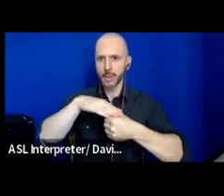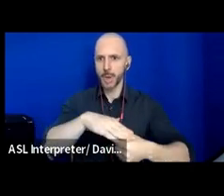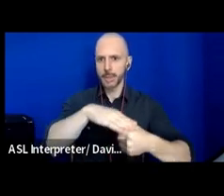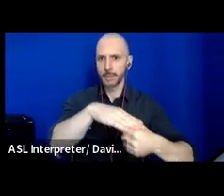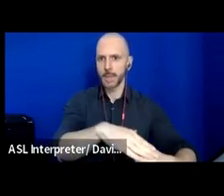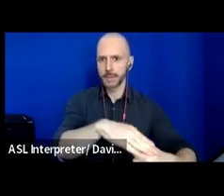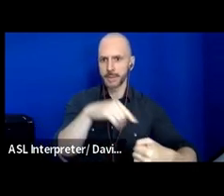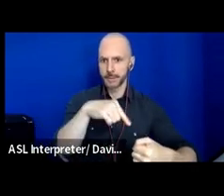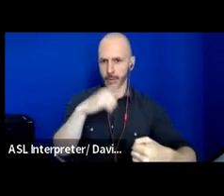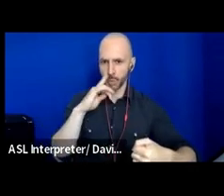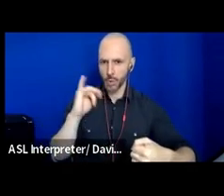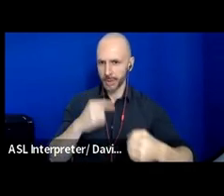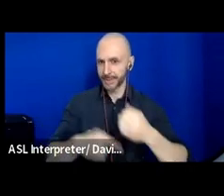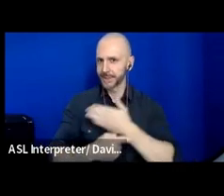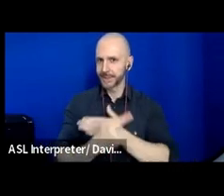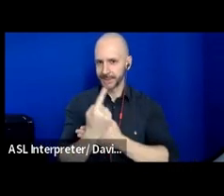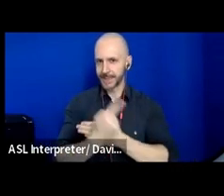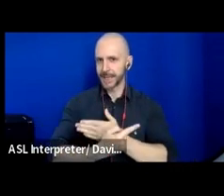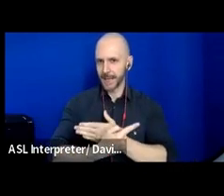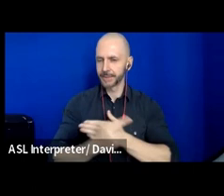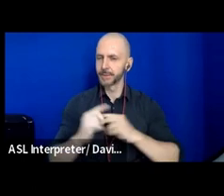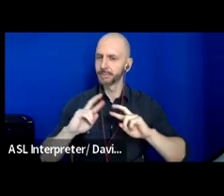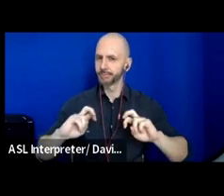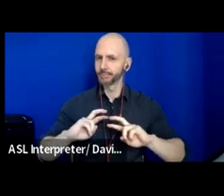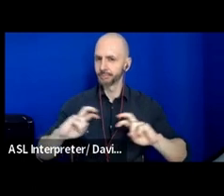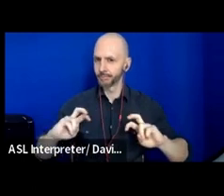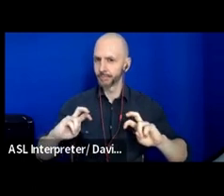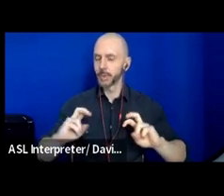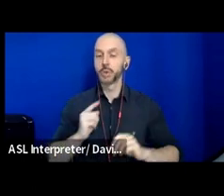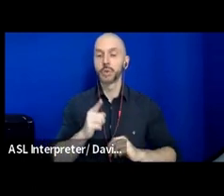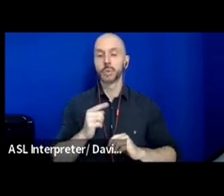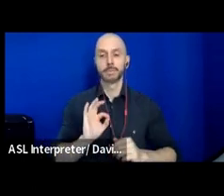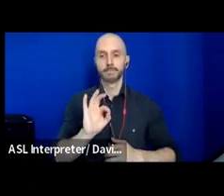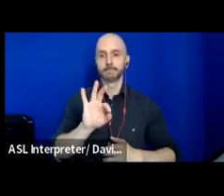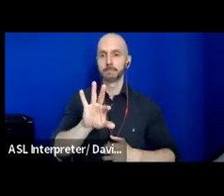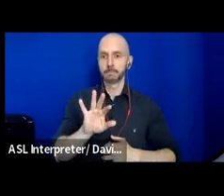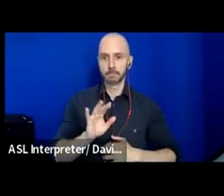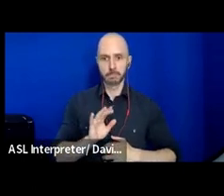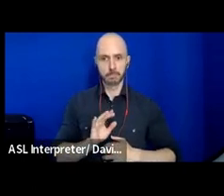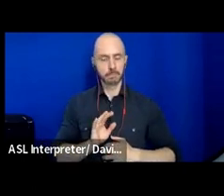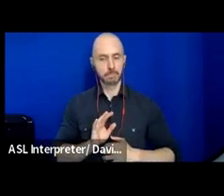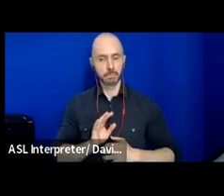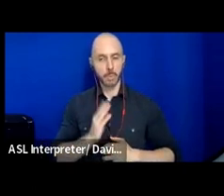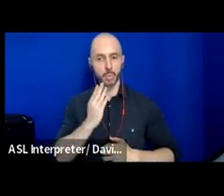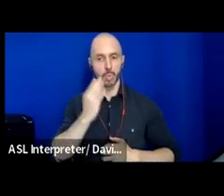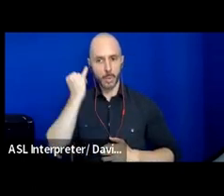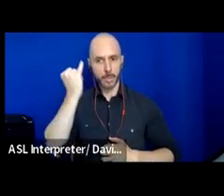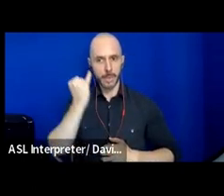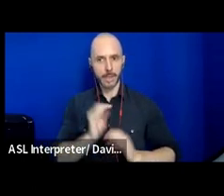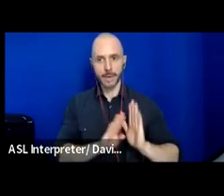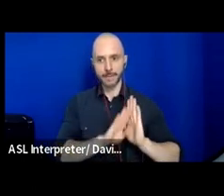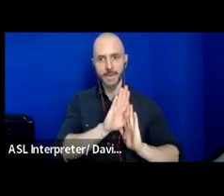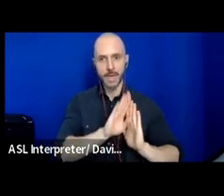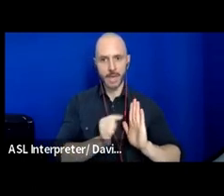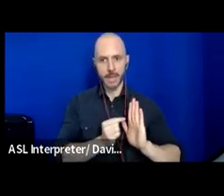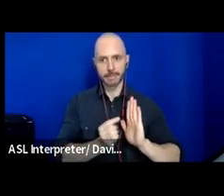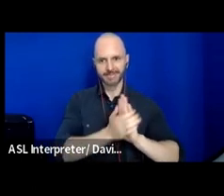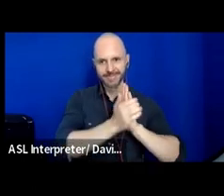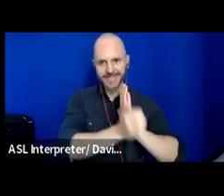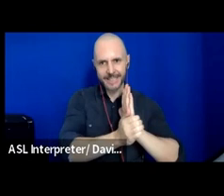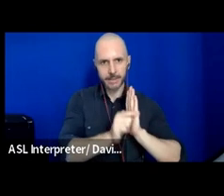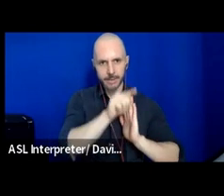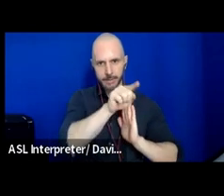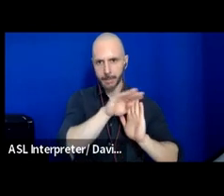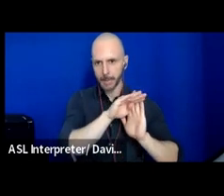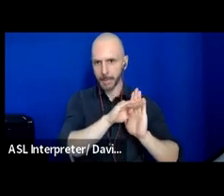And so one of the things we think is really important then is to develop, you know, certain kinds of cultural competence.